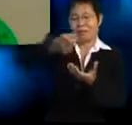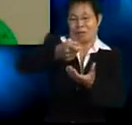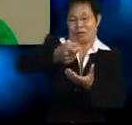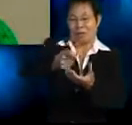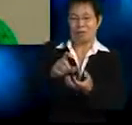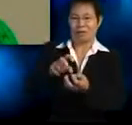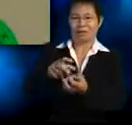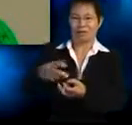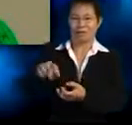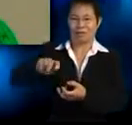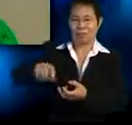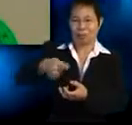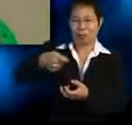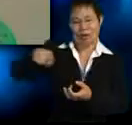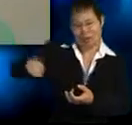spatula,